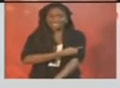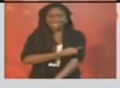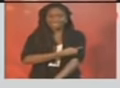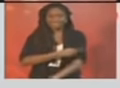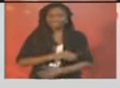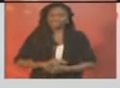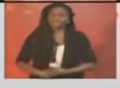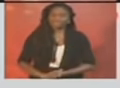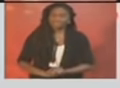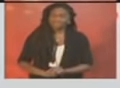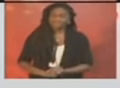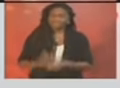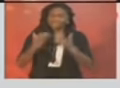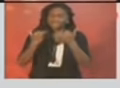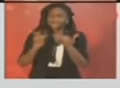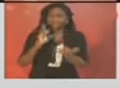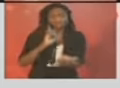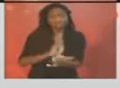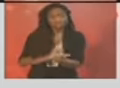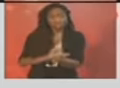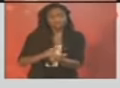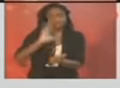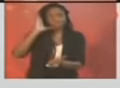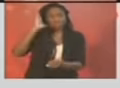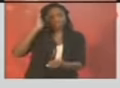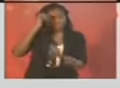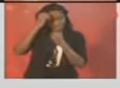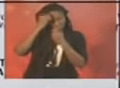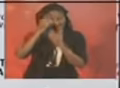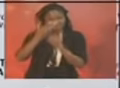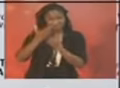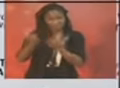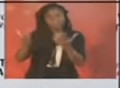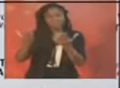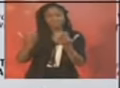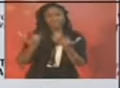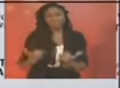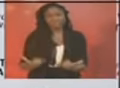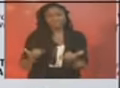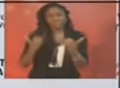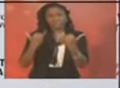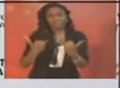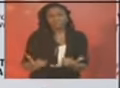Dr. Surjit Singh will touch on this topic in his presentation.